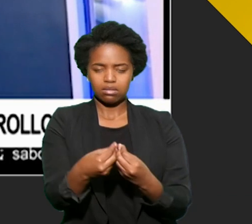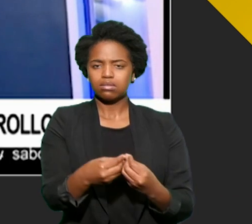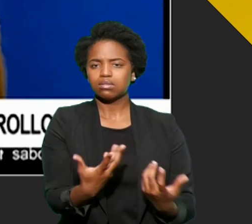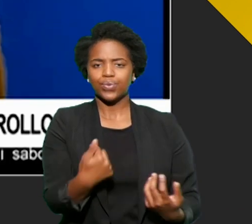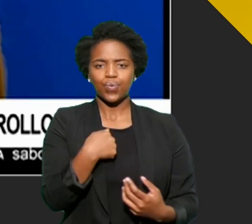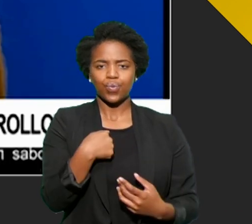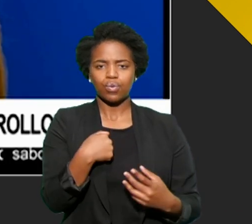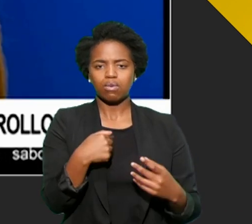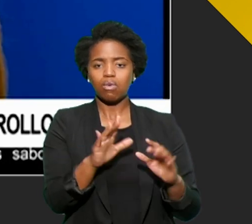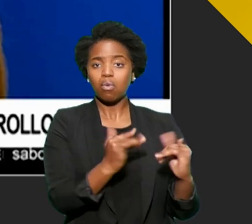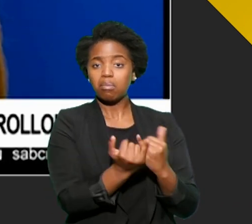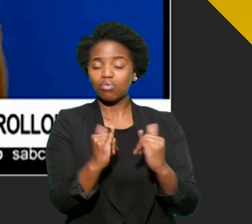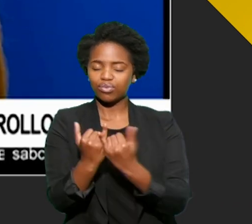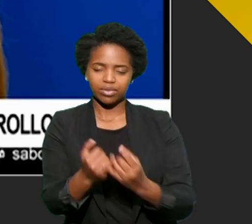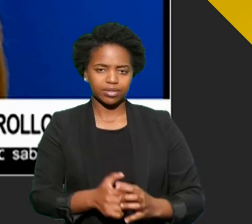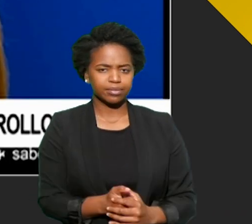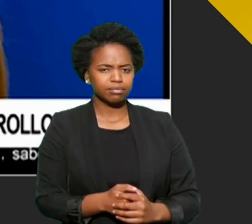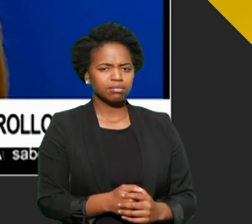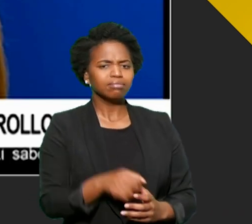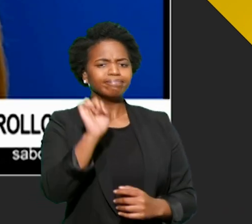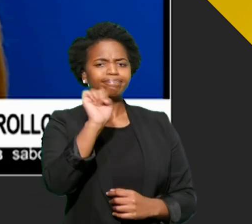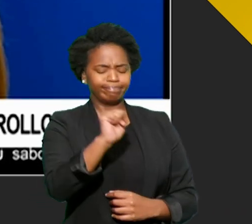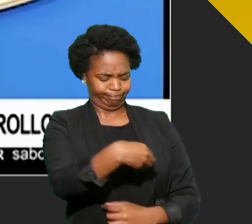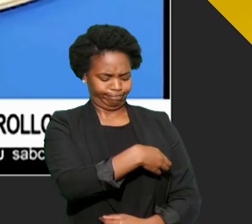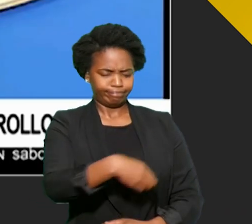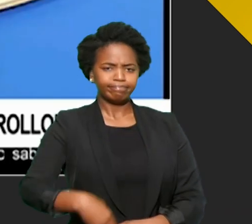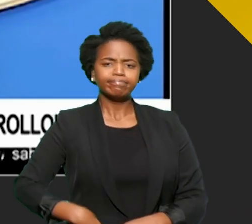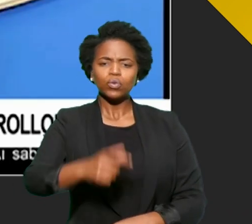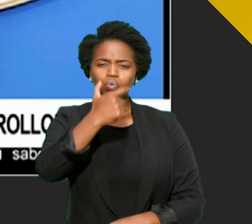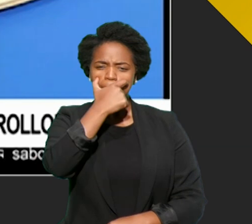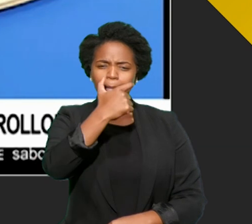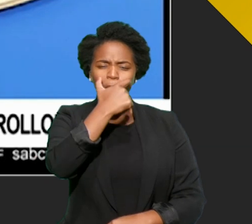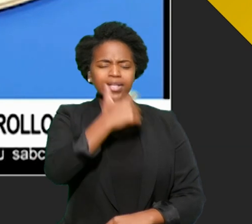and corporations. We raised President Ramaphosa's concerns with